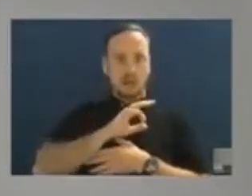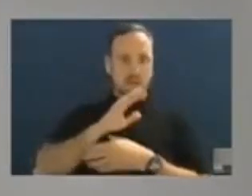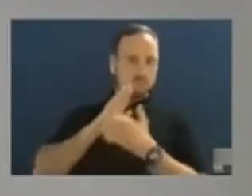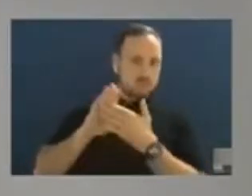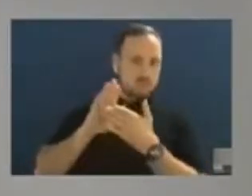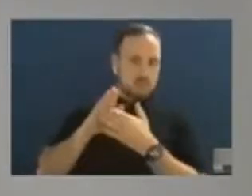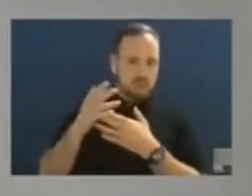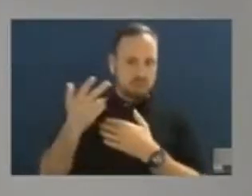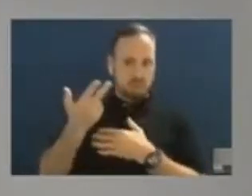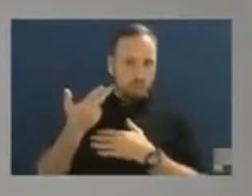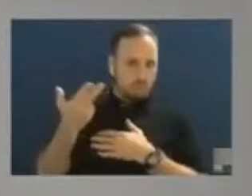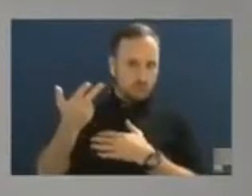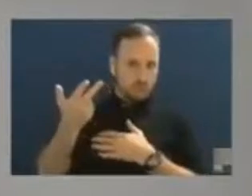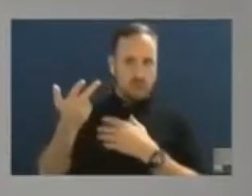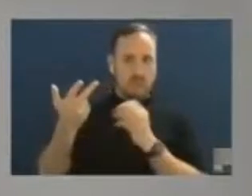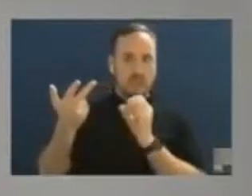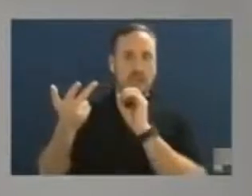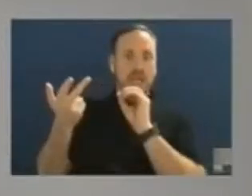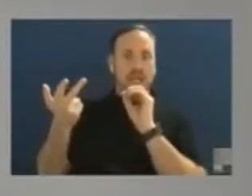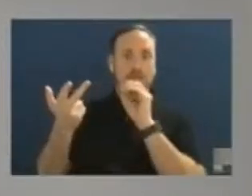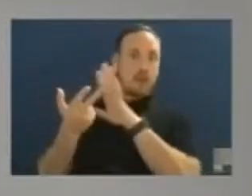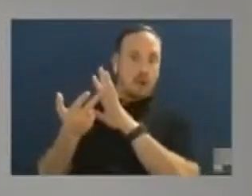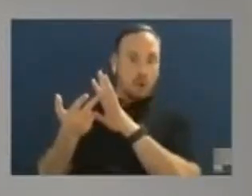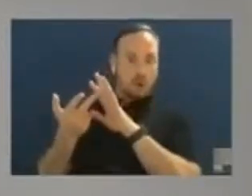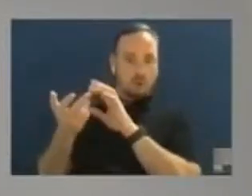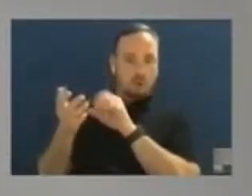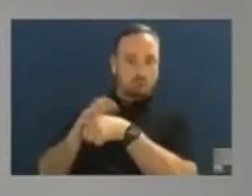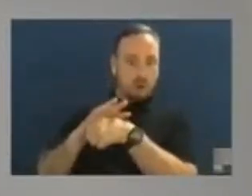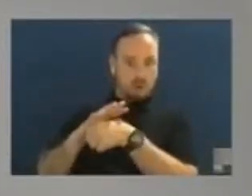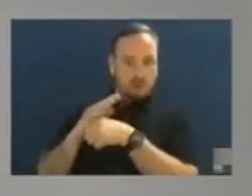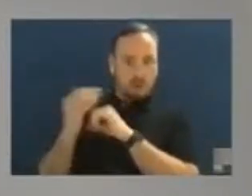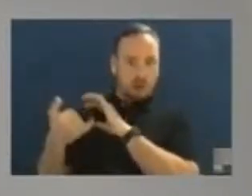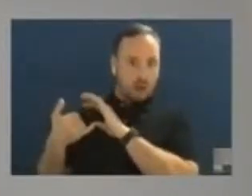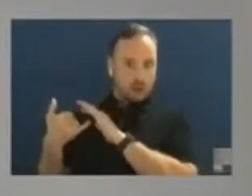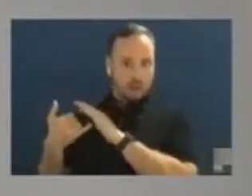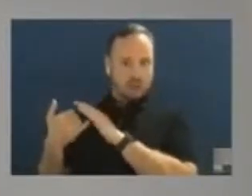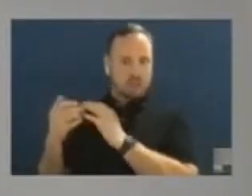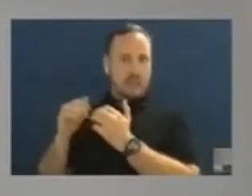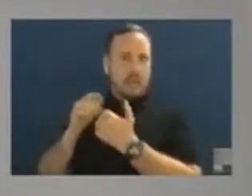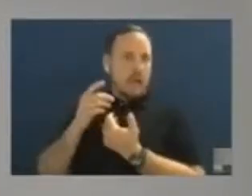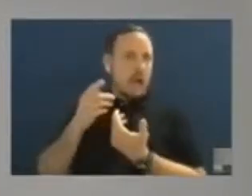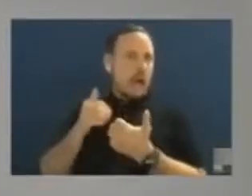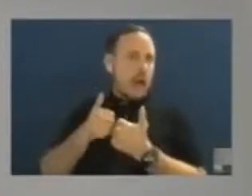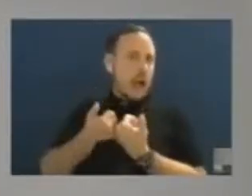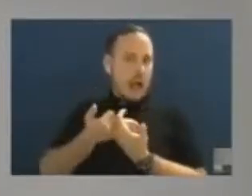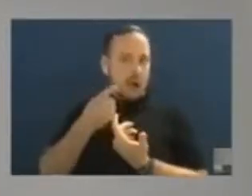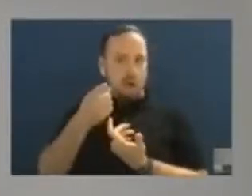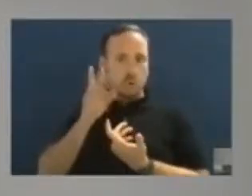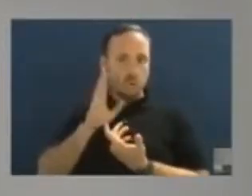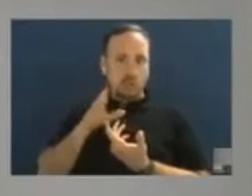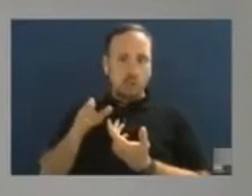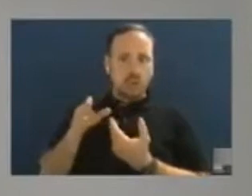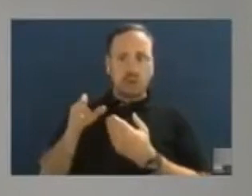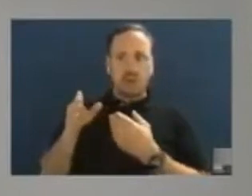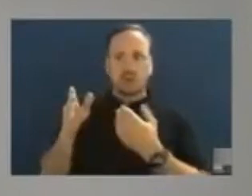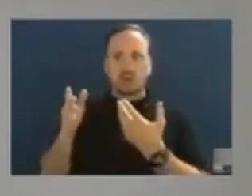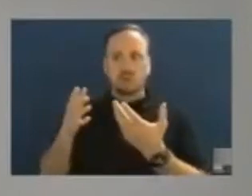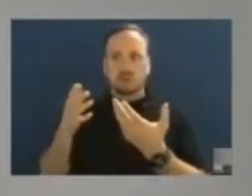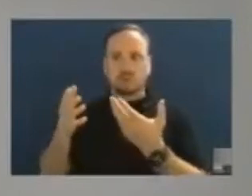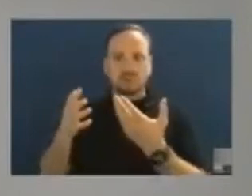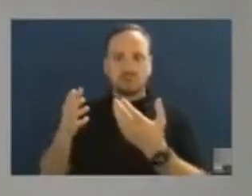all maybe exposed or had to be isolated? Is there some contingencies to bring janitor